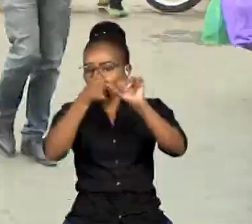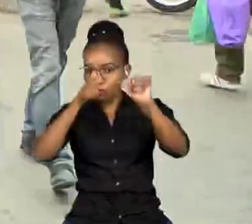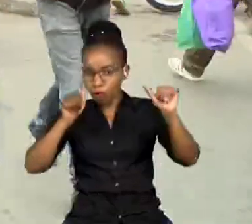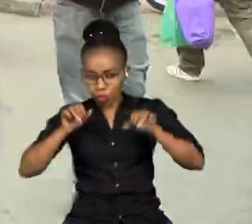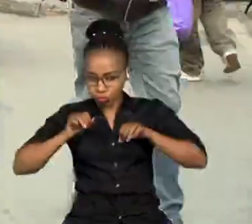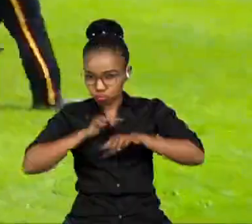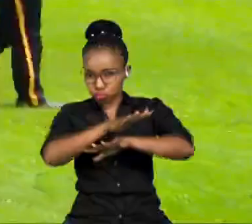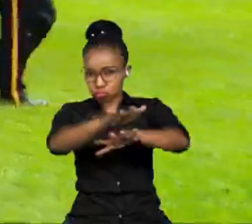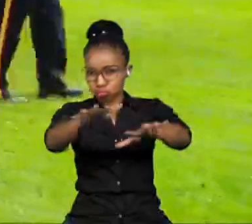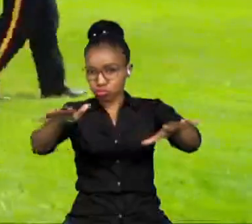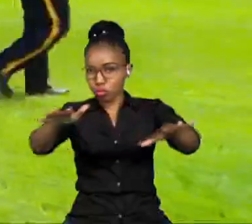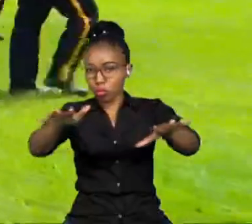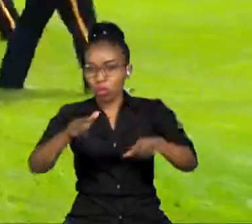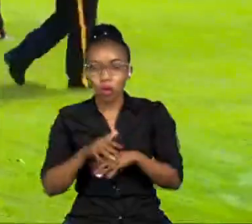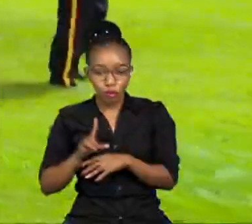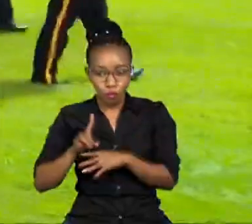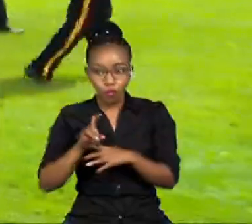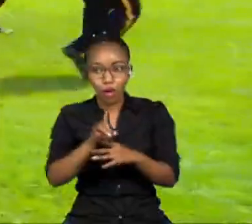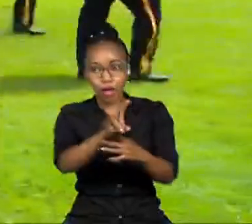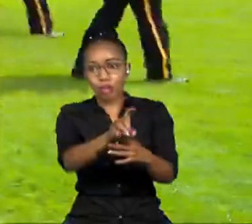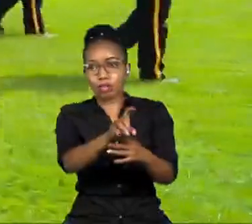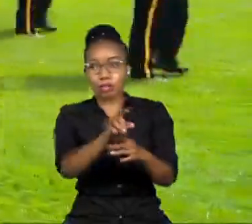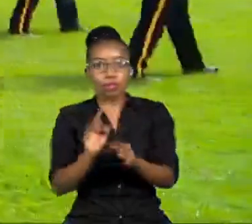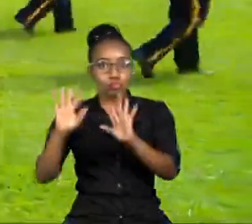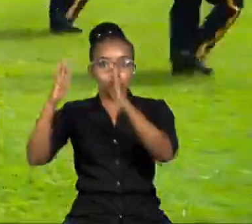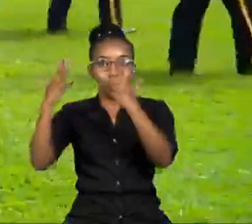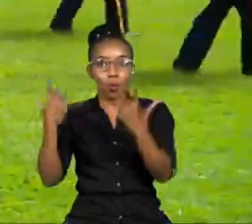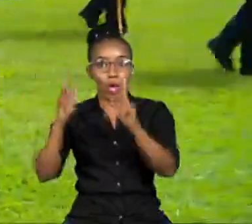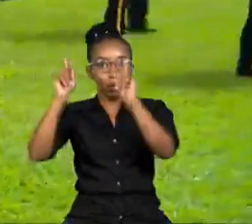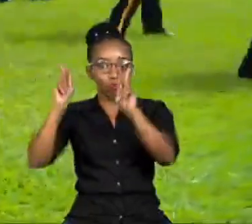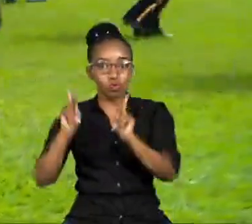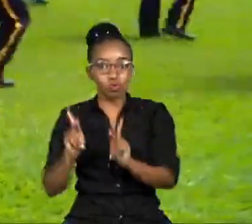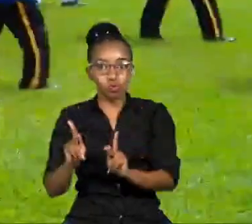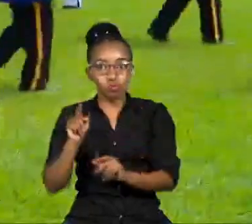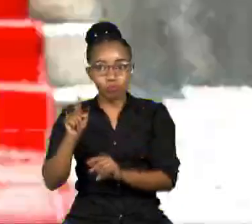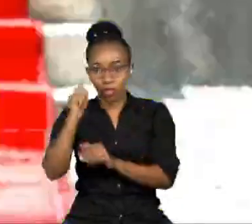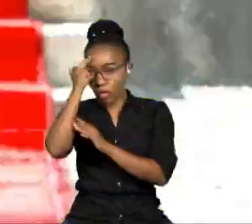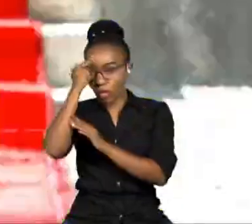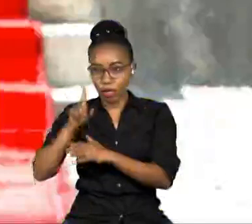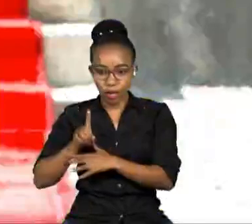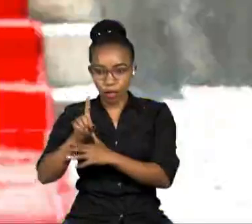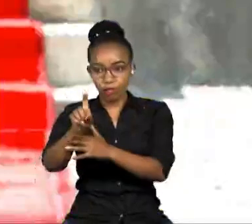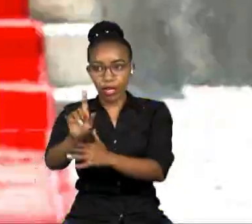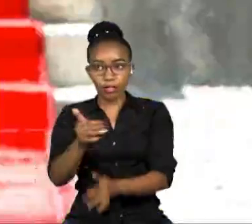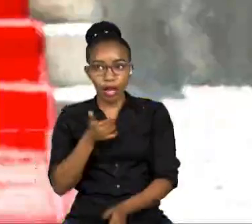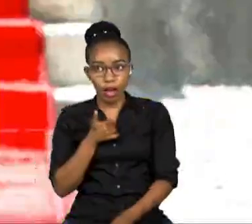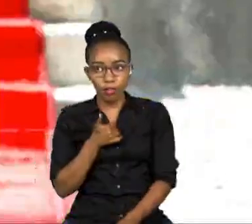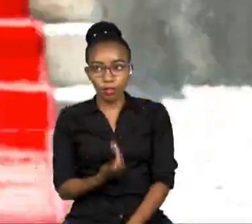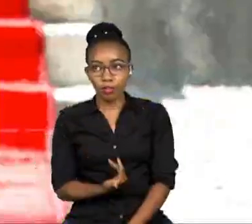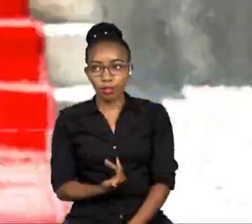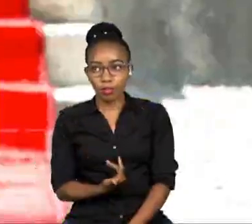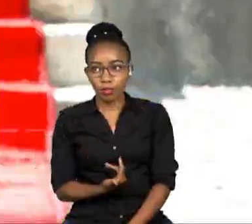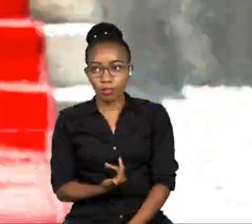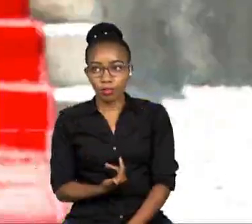spread of the deadly virus, the celebrations will be in Kisumu, the epicenter of the variant. Kwa hivyo hisani yetu ni kwenu